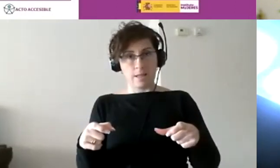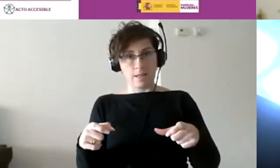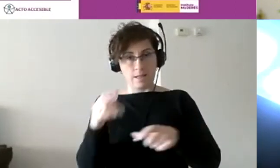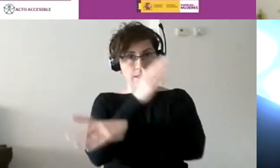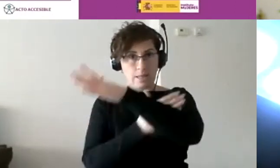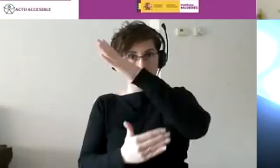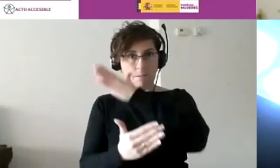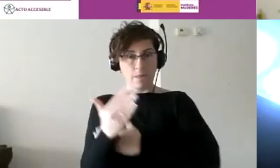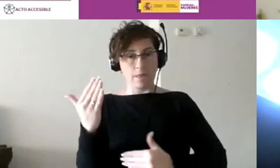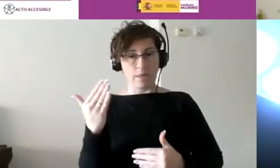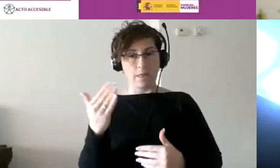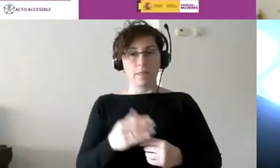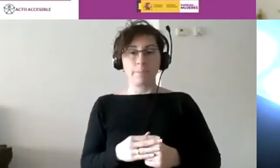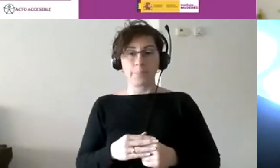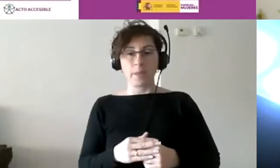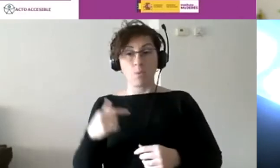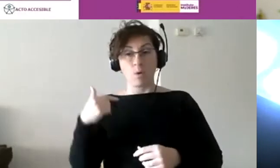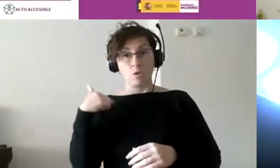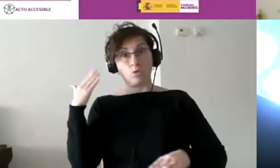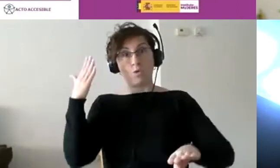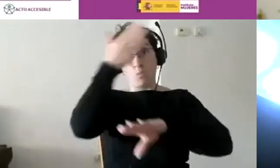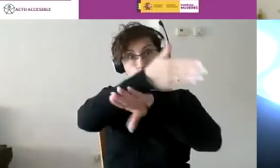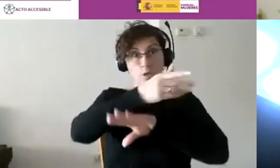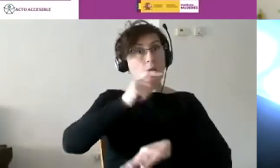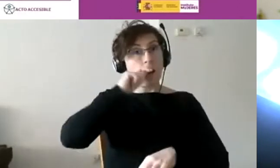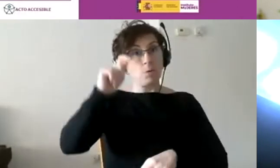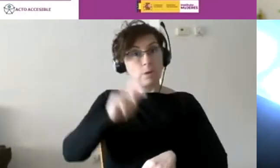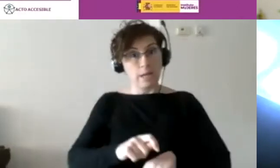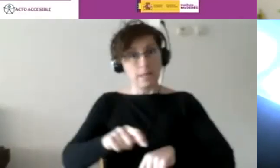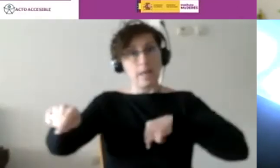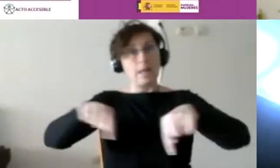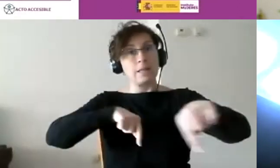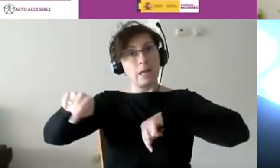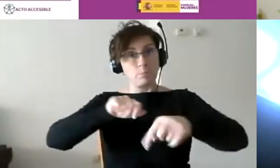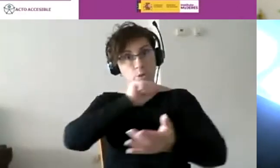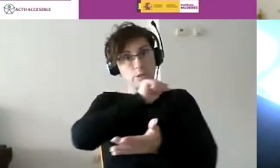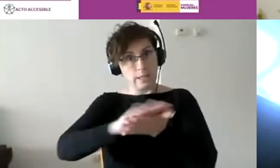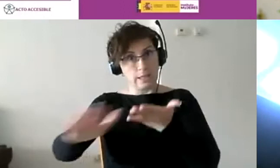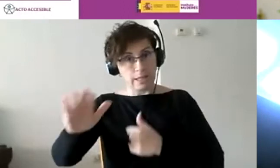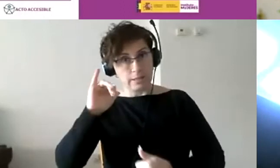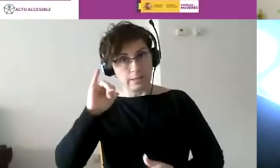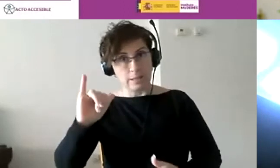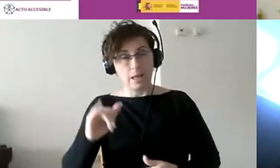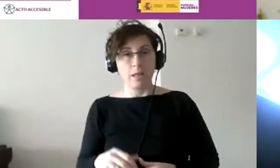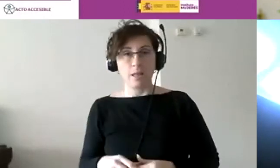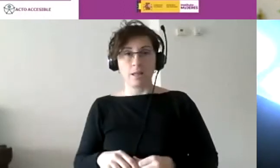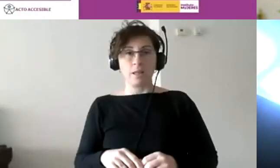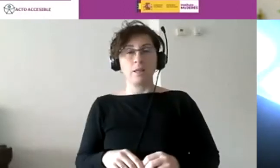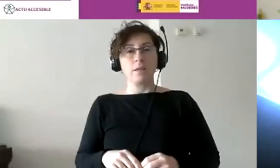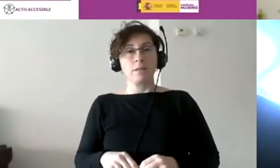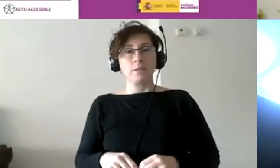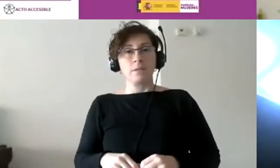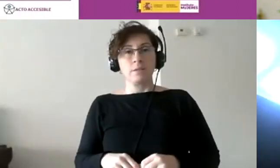transport, but when I go once, a driver said me to die because I have a disability and have a